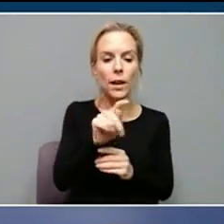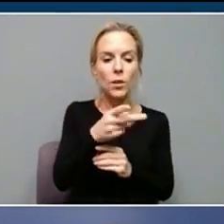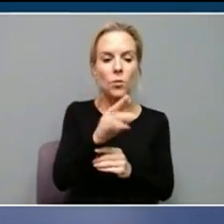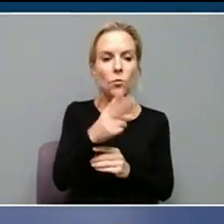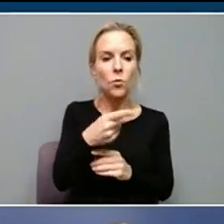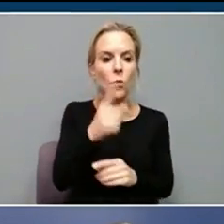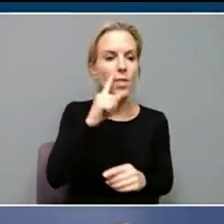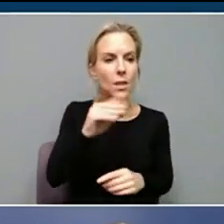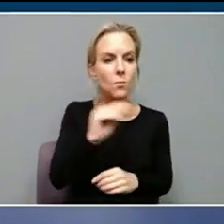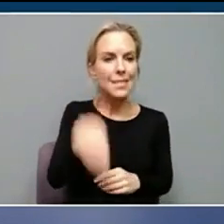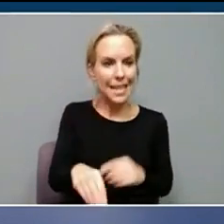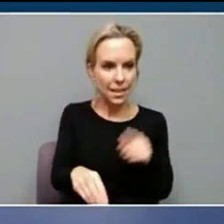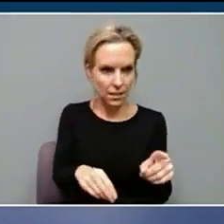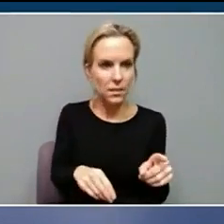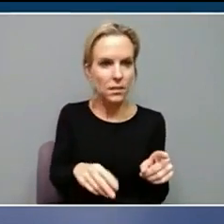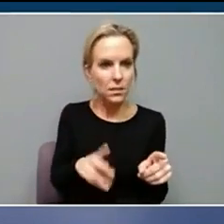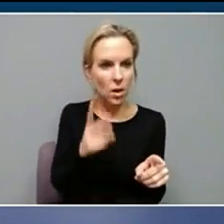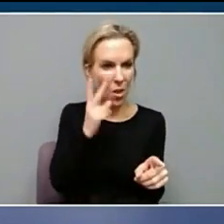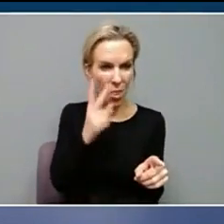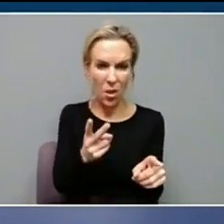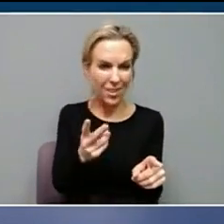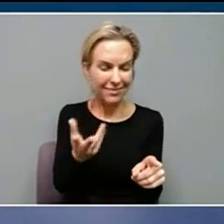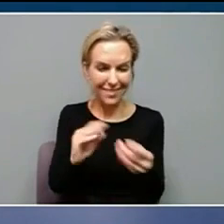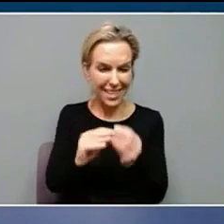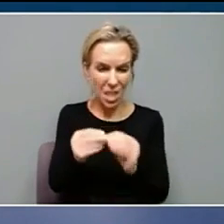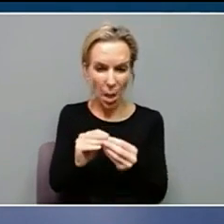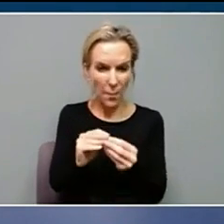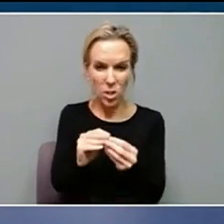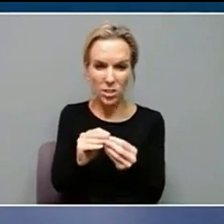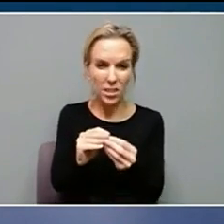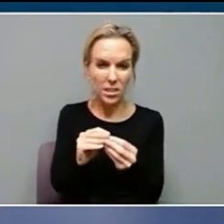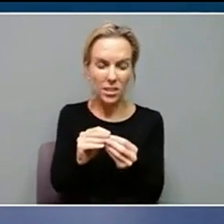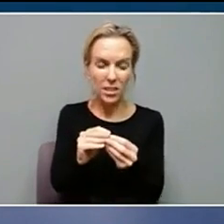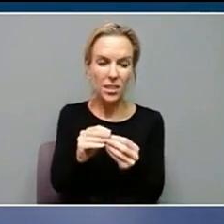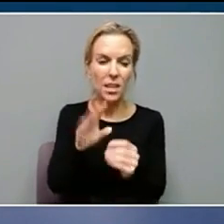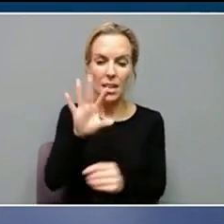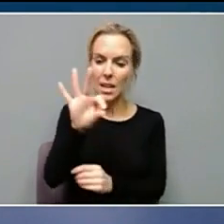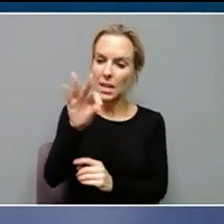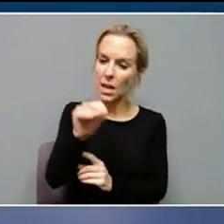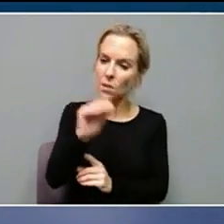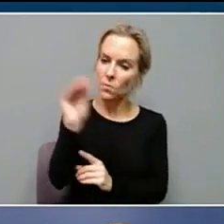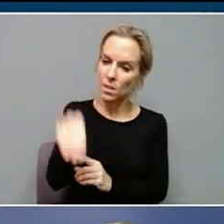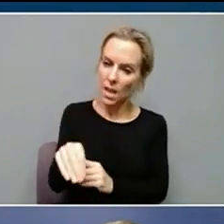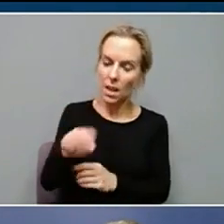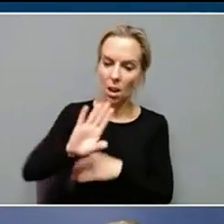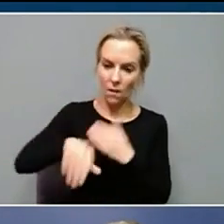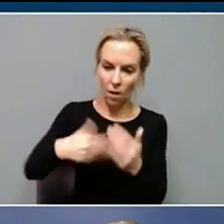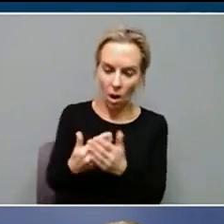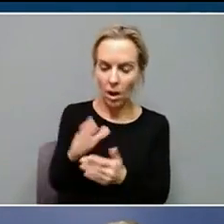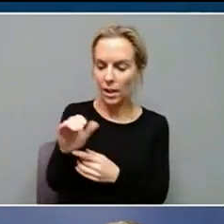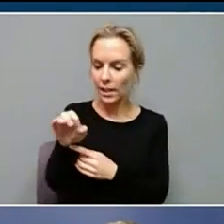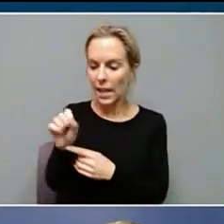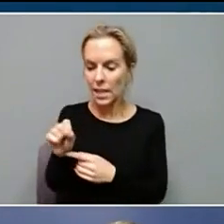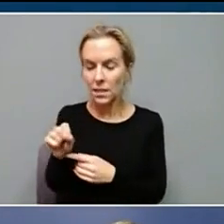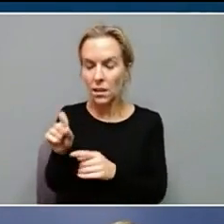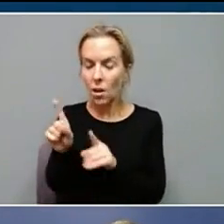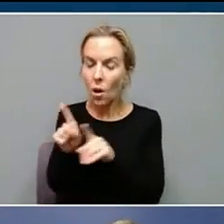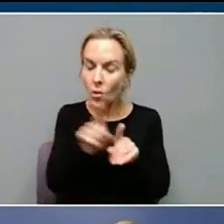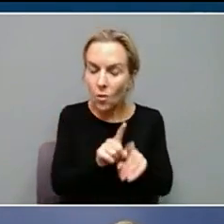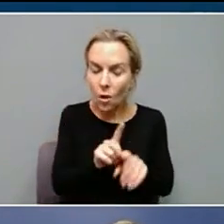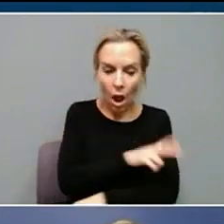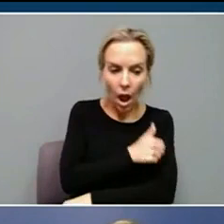percentages. Just look at them. 90% of all cases and hospitalizations are